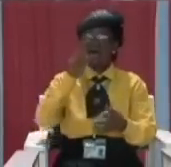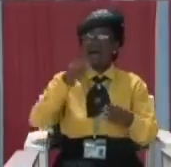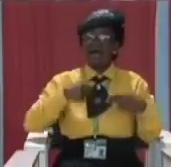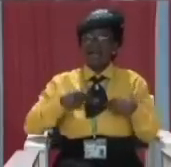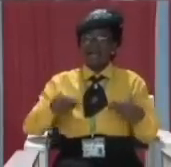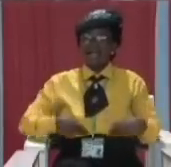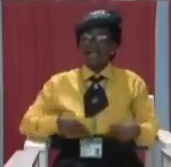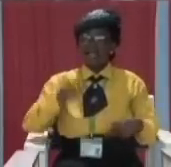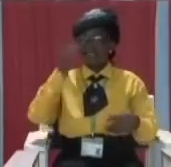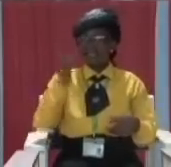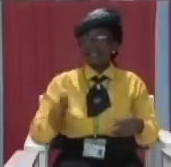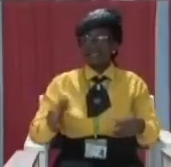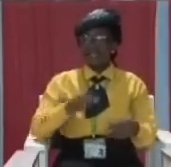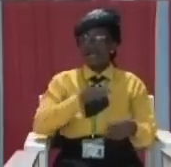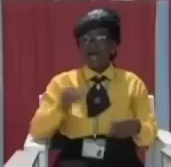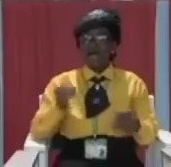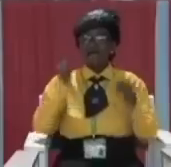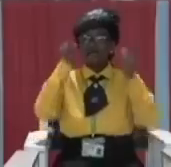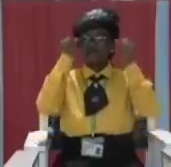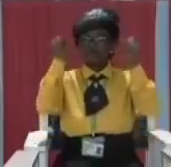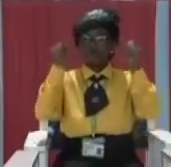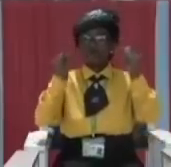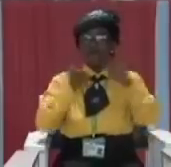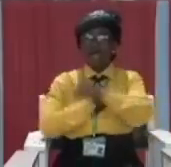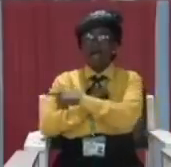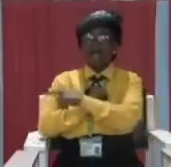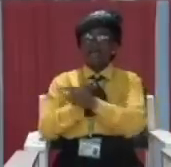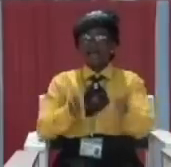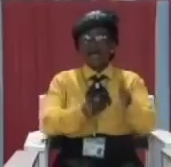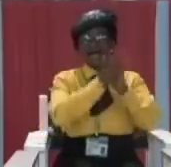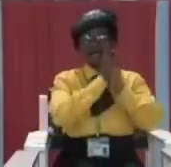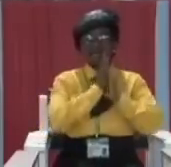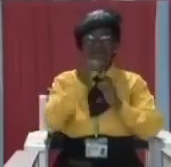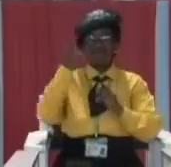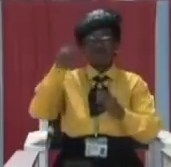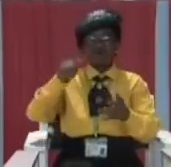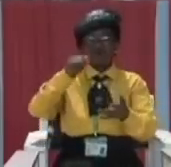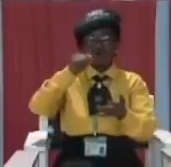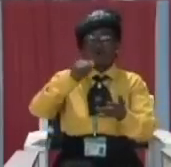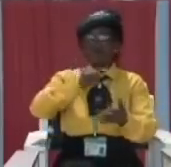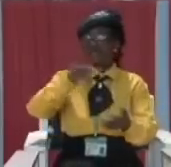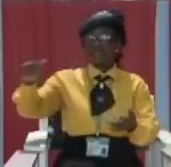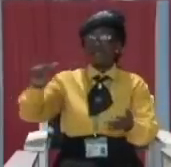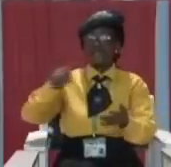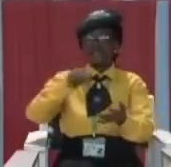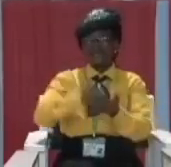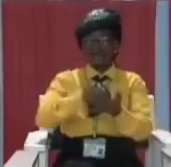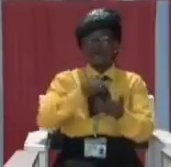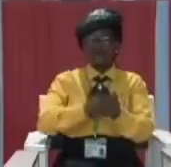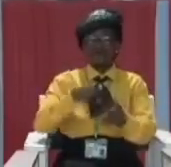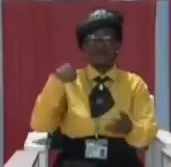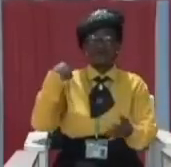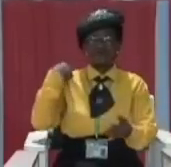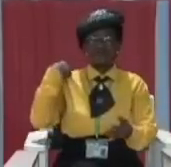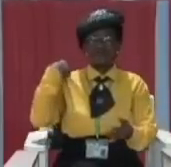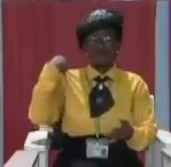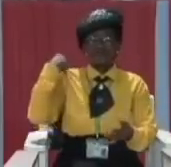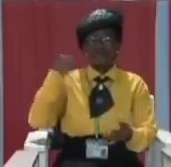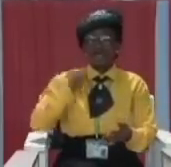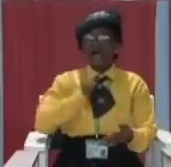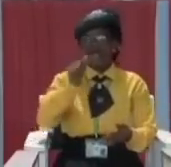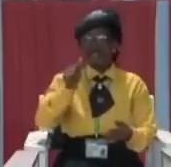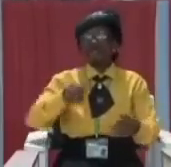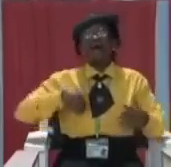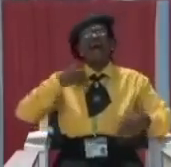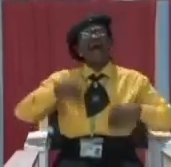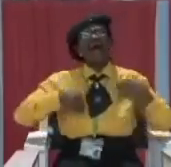I ask for 1,000 volunteers. I'm happy to tell you that by now I've already got